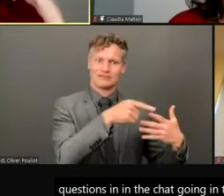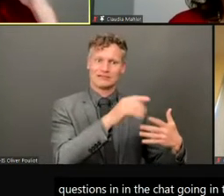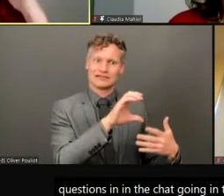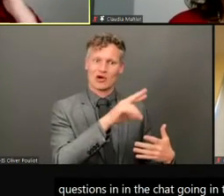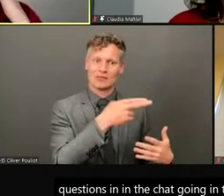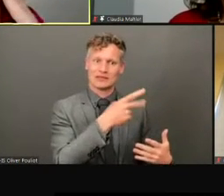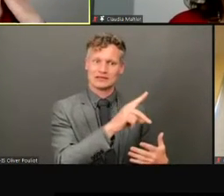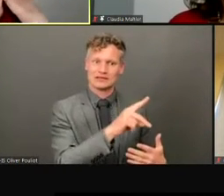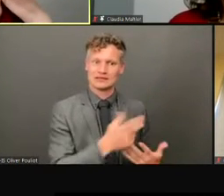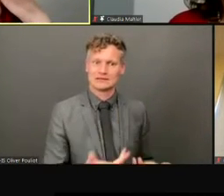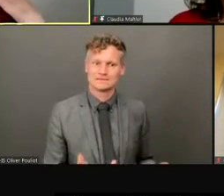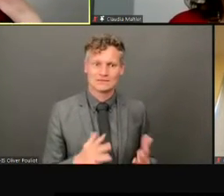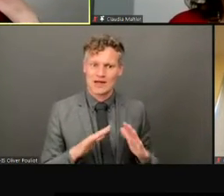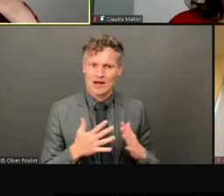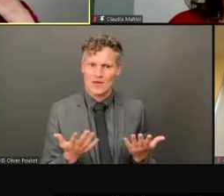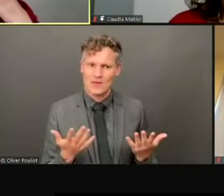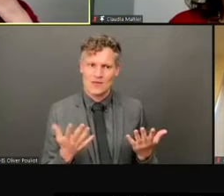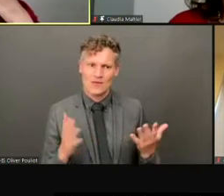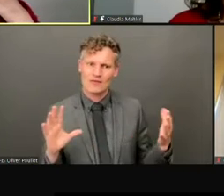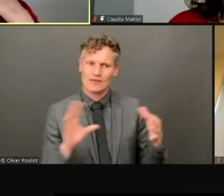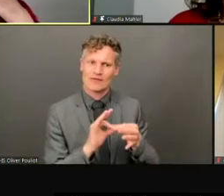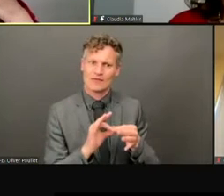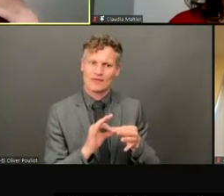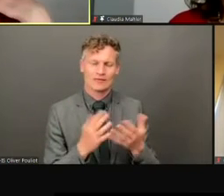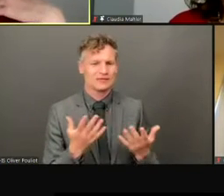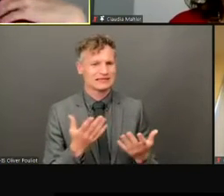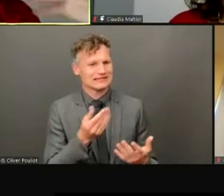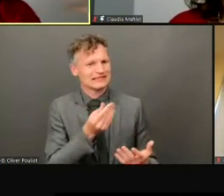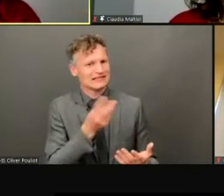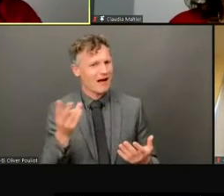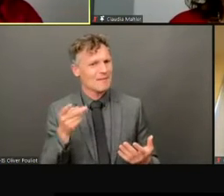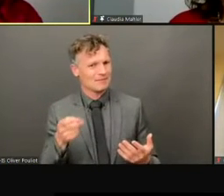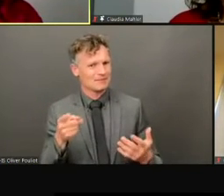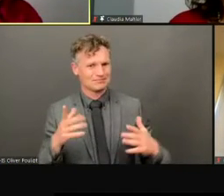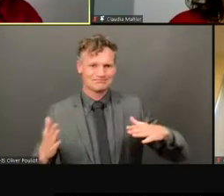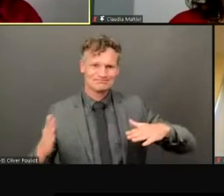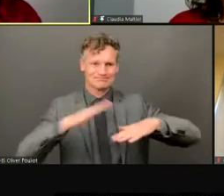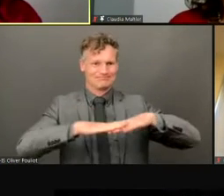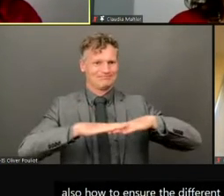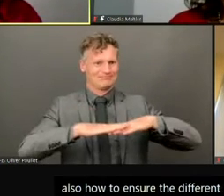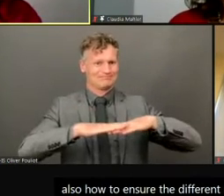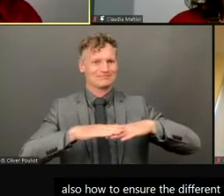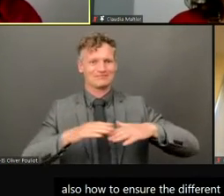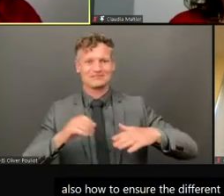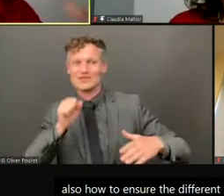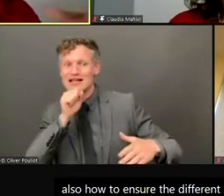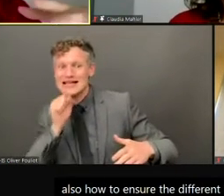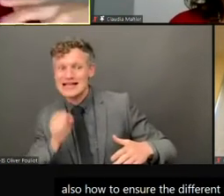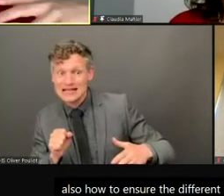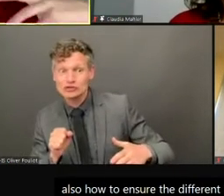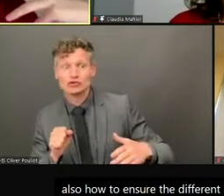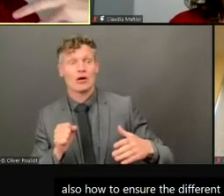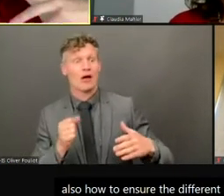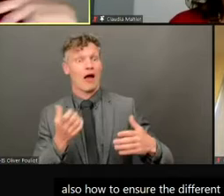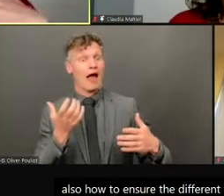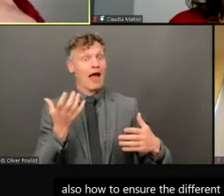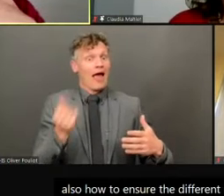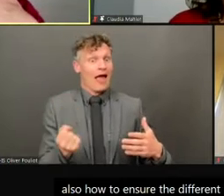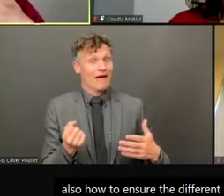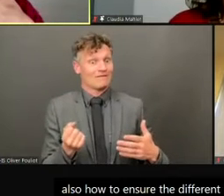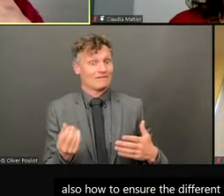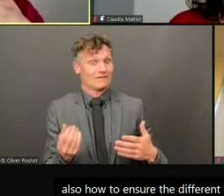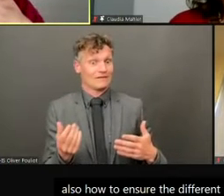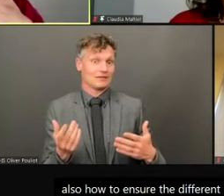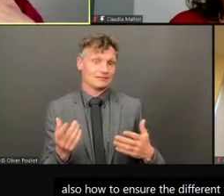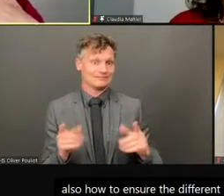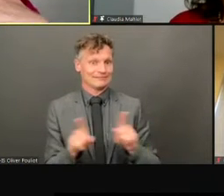the differing needs of those aging into disability and those aging with disability are including. Can you